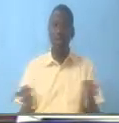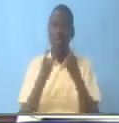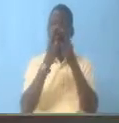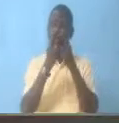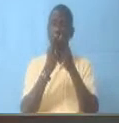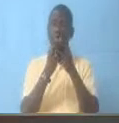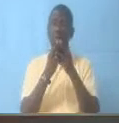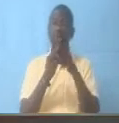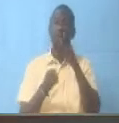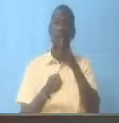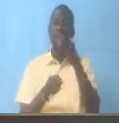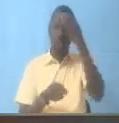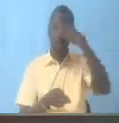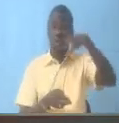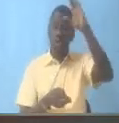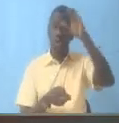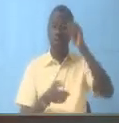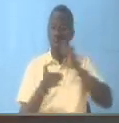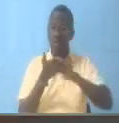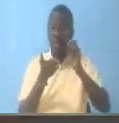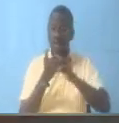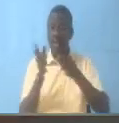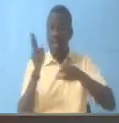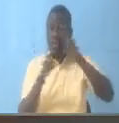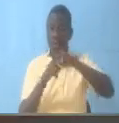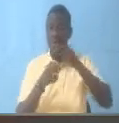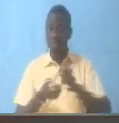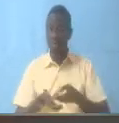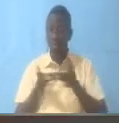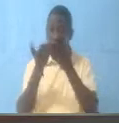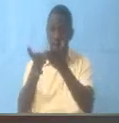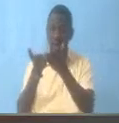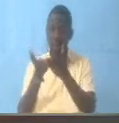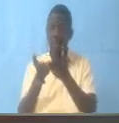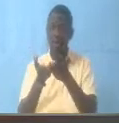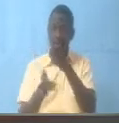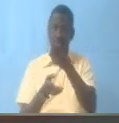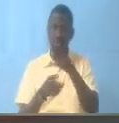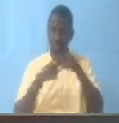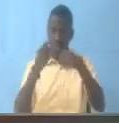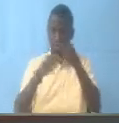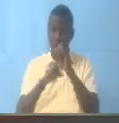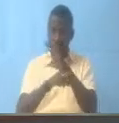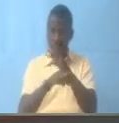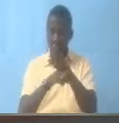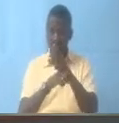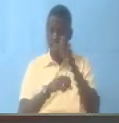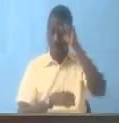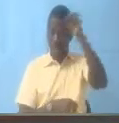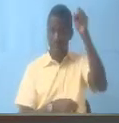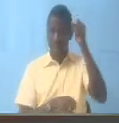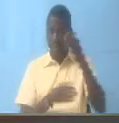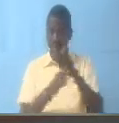continué nga waa na di digal président bi lu aju ci ndogal bi nga xam ne moom la commission yi jëloon ci mbir moomu.